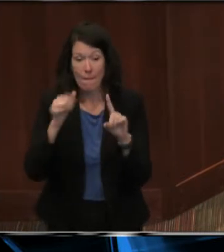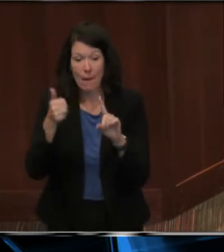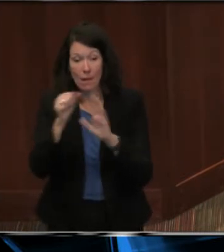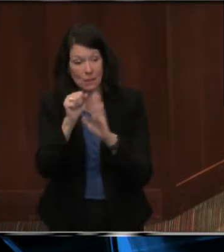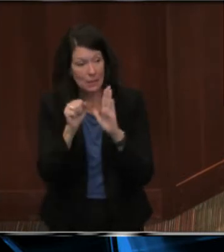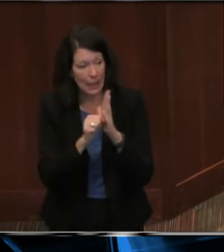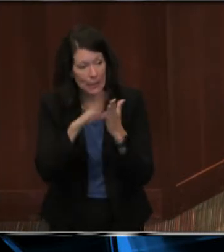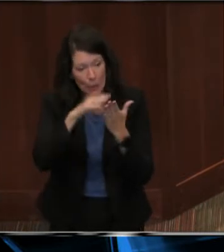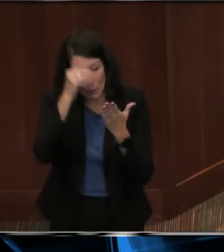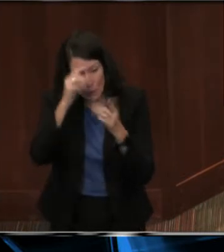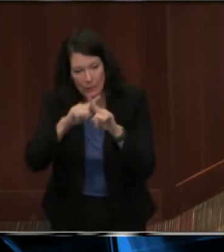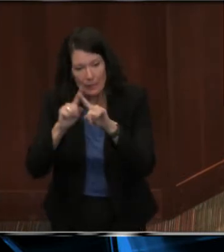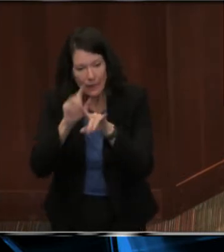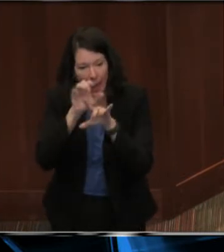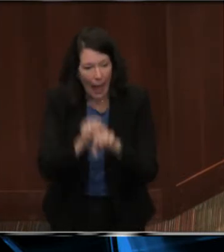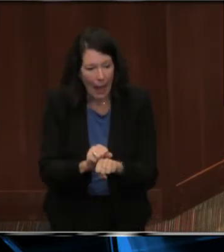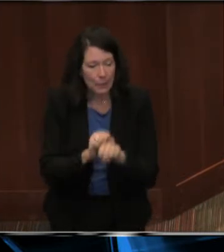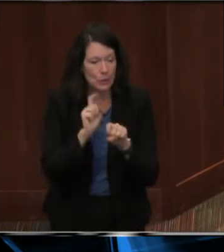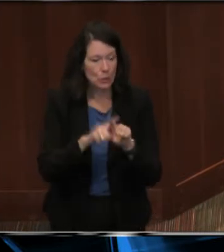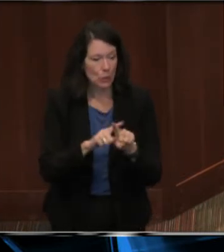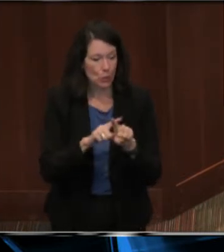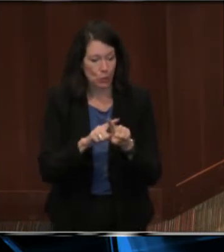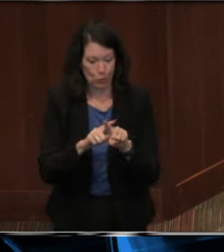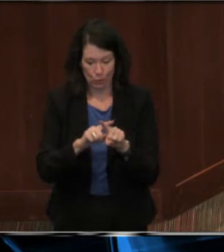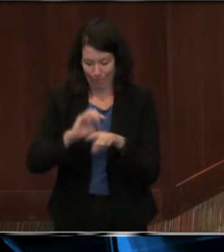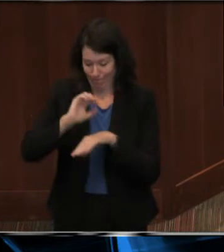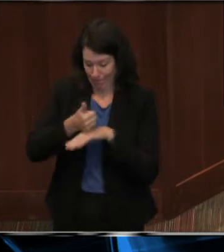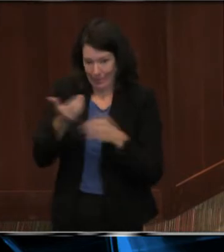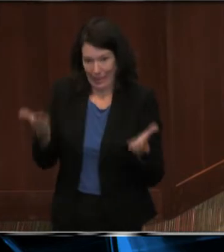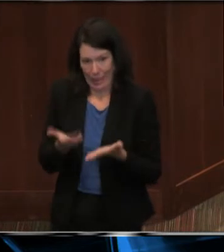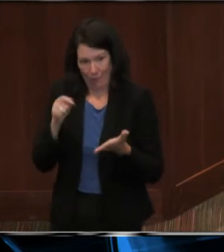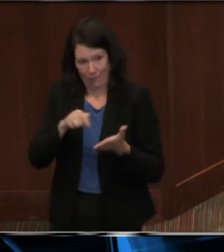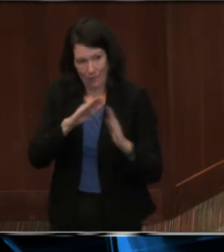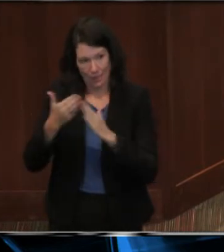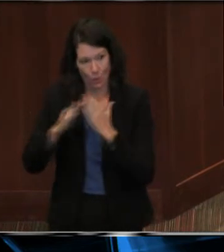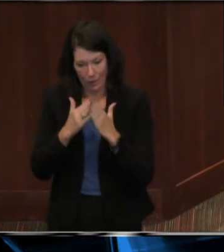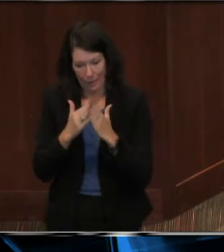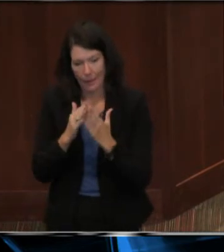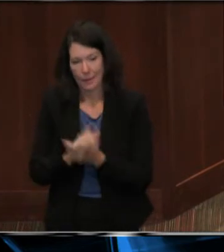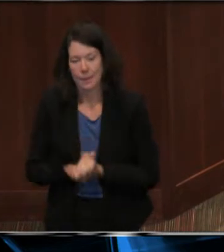can extrapolate to apply for our own community.